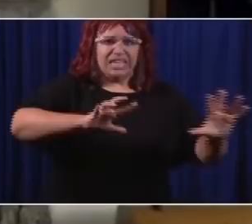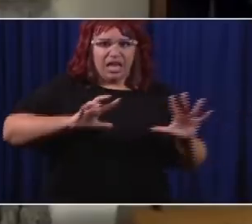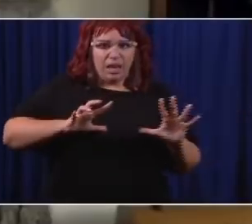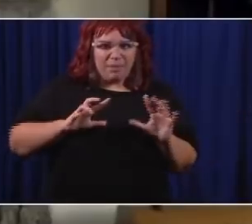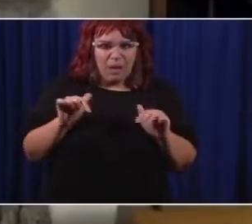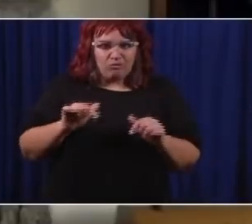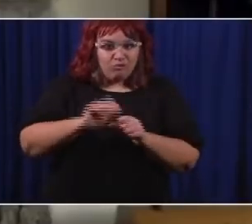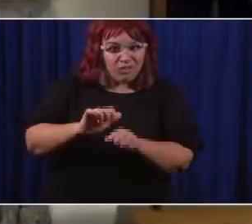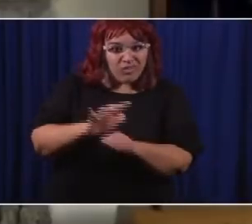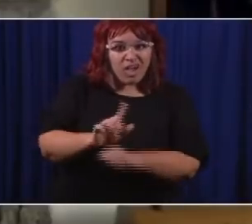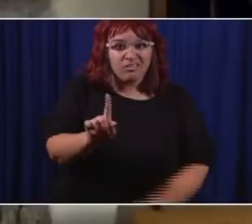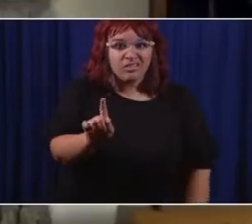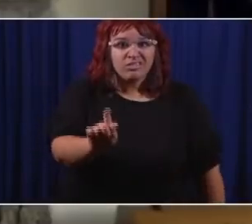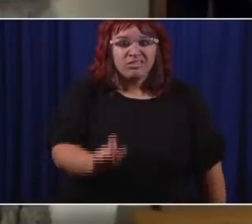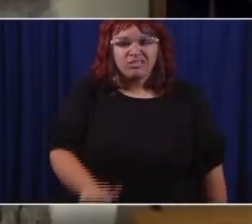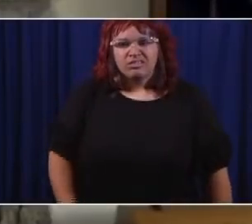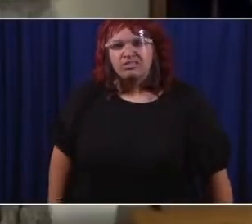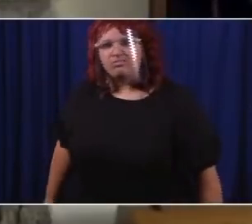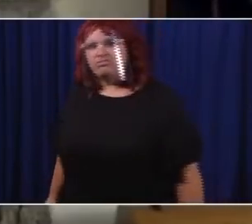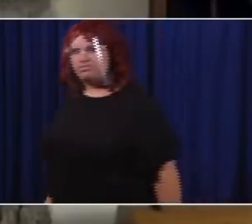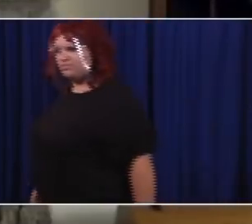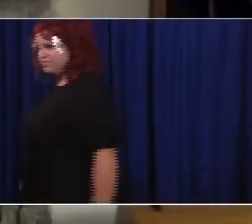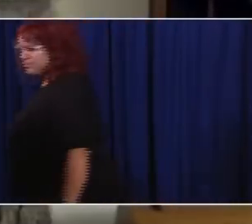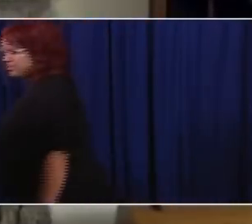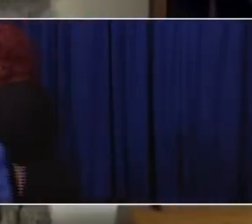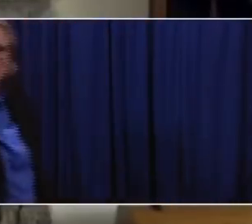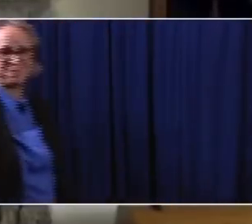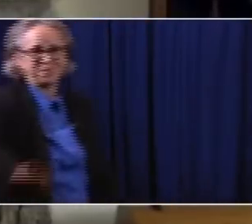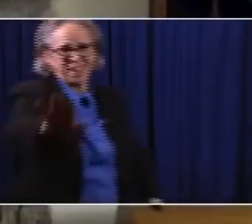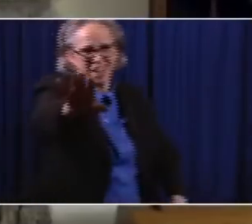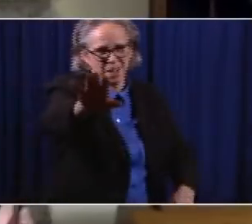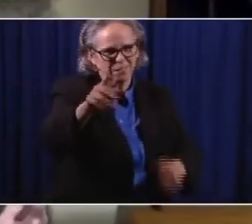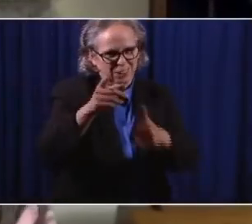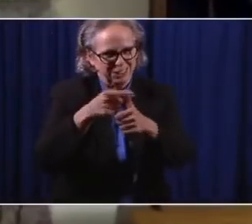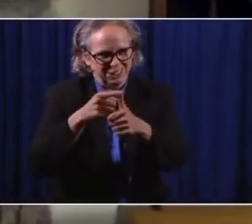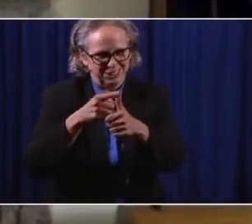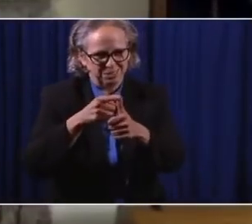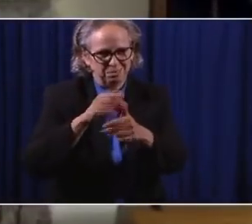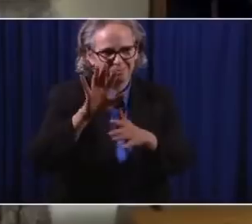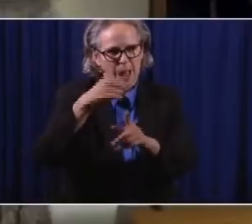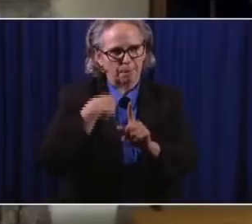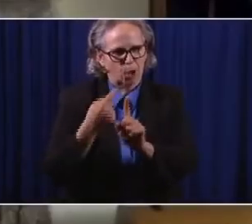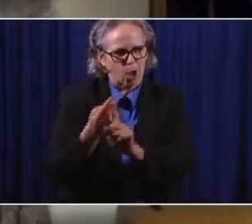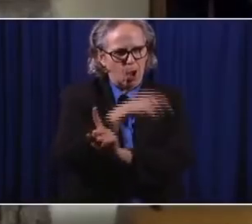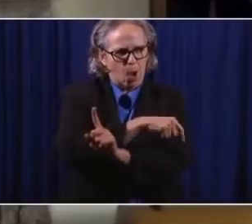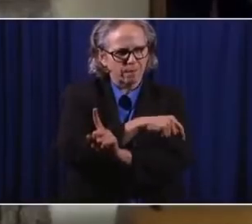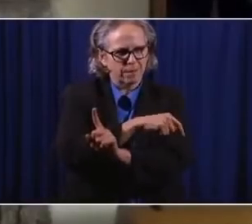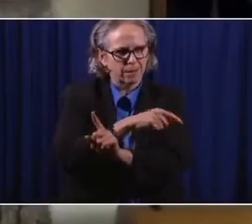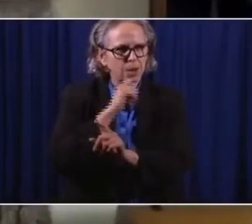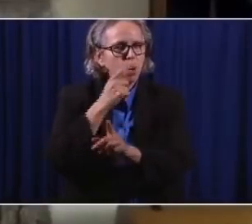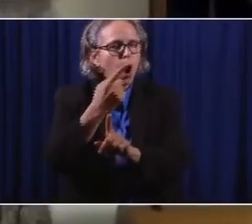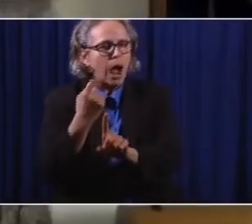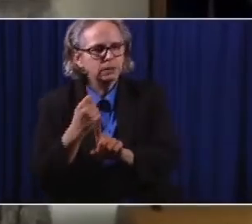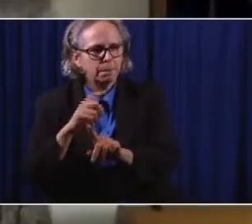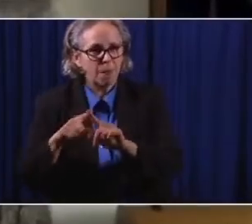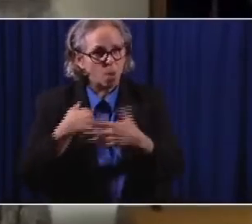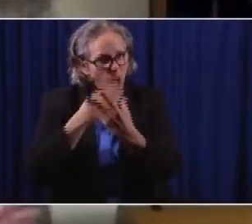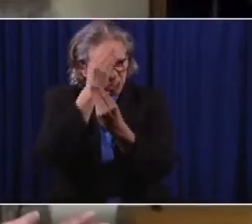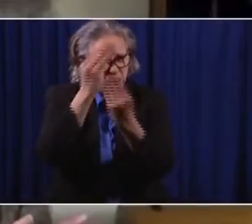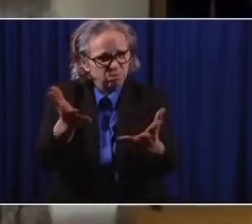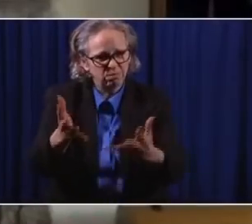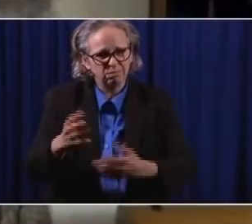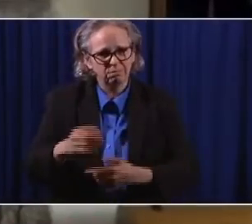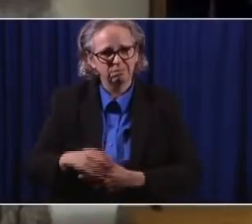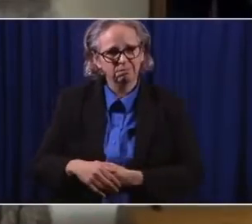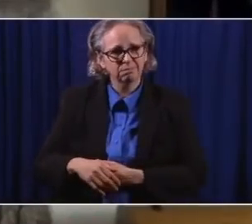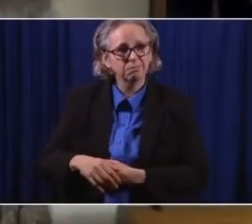it as an occasion to answer it anyway, or to state it. I'm not for any kind of censorship. I'm bothered anytime there's any censorship out